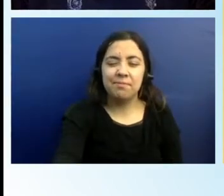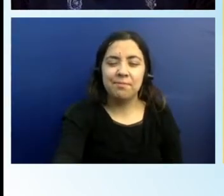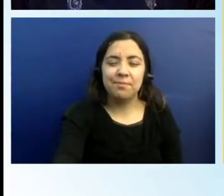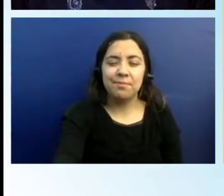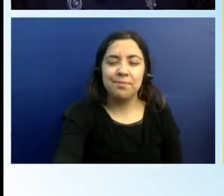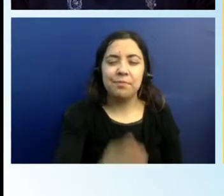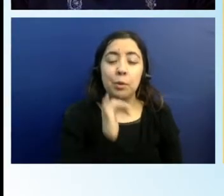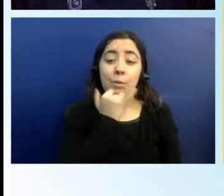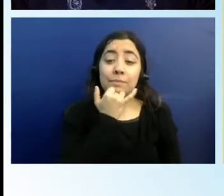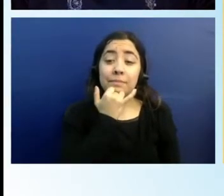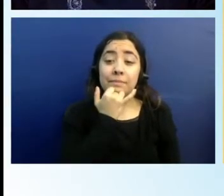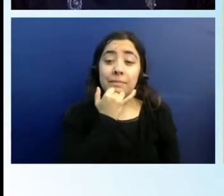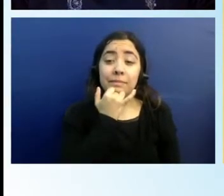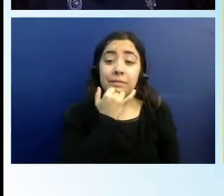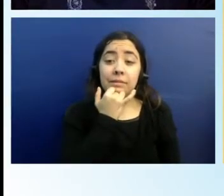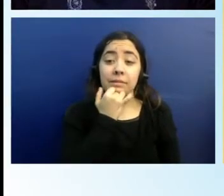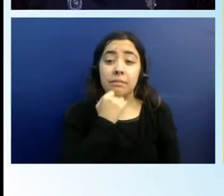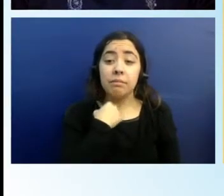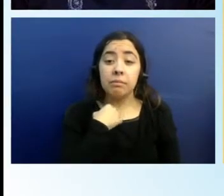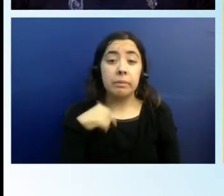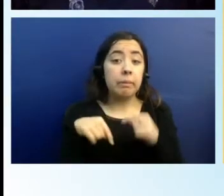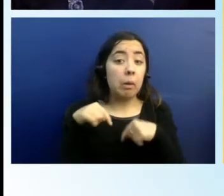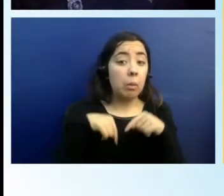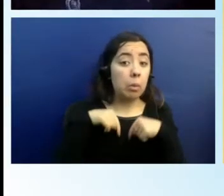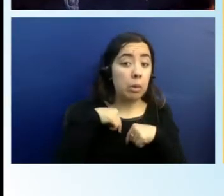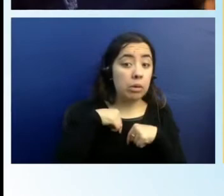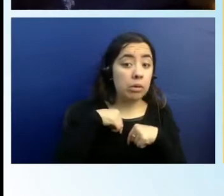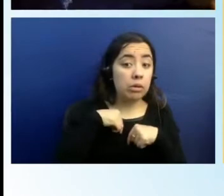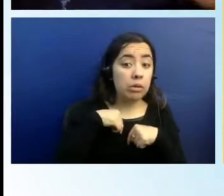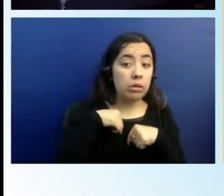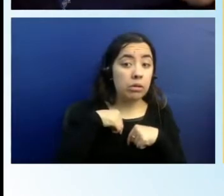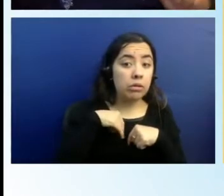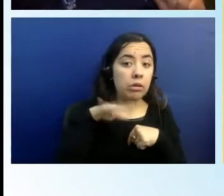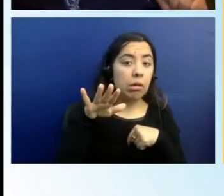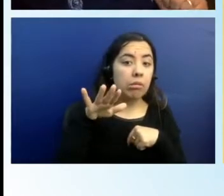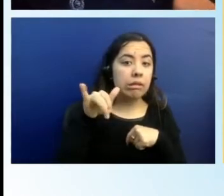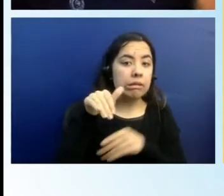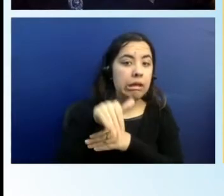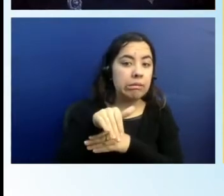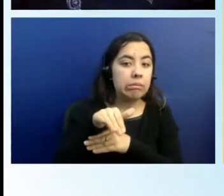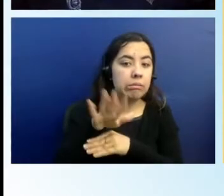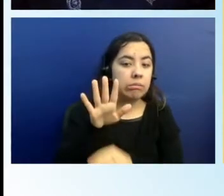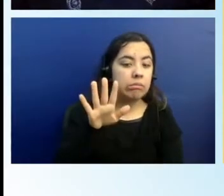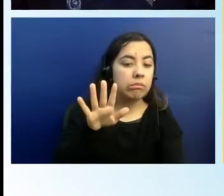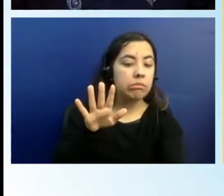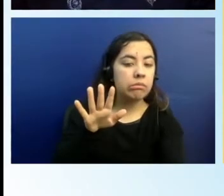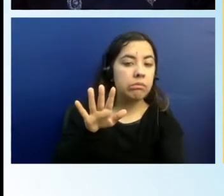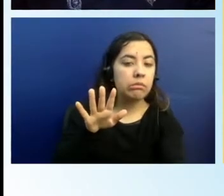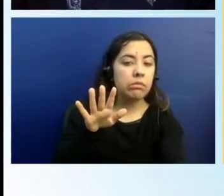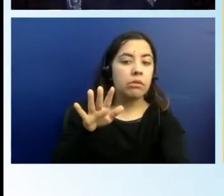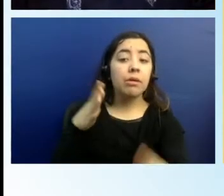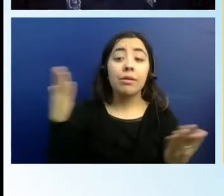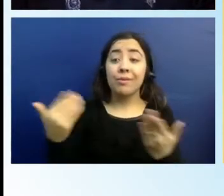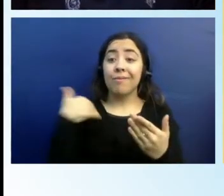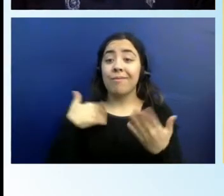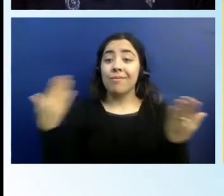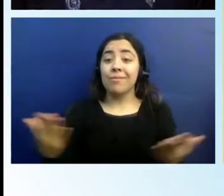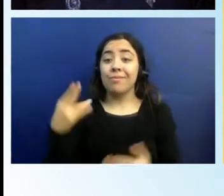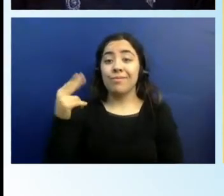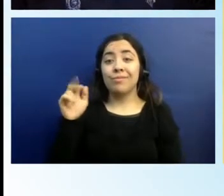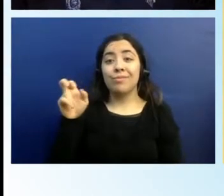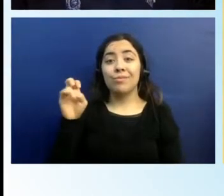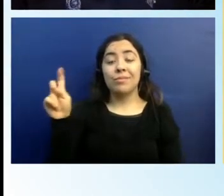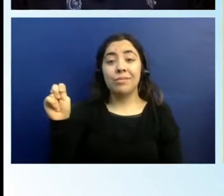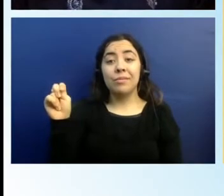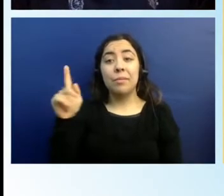Whoops, back one. Well, that's a nighttime shot. Anyhow, we have here in Harrison Park a